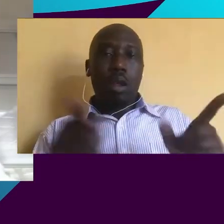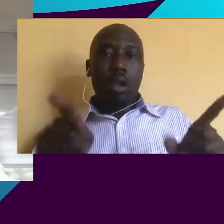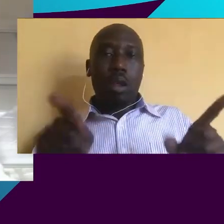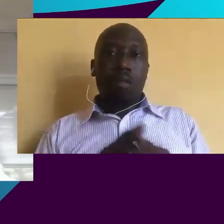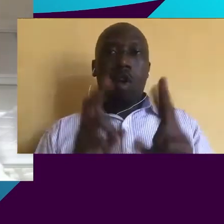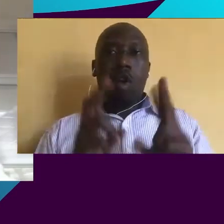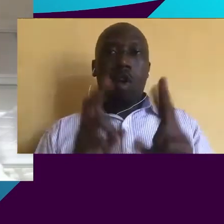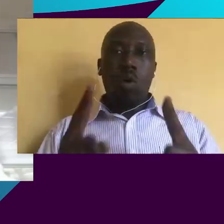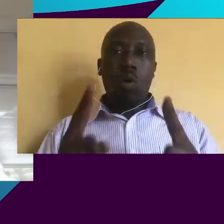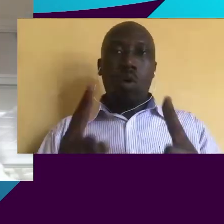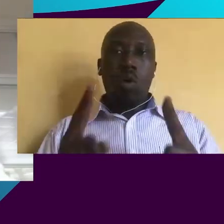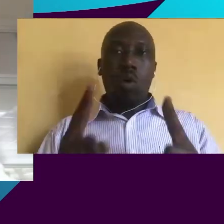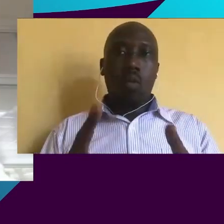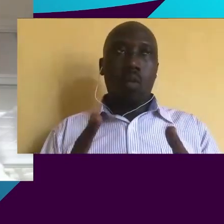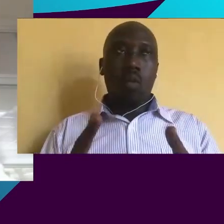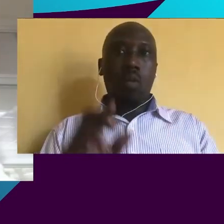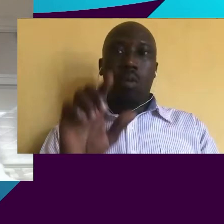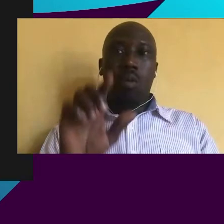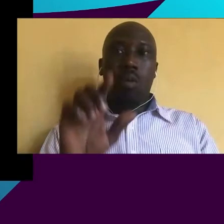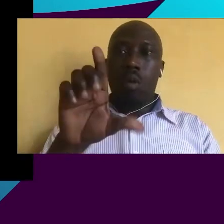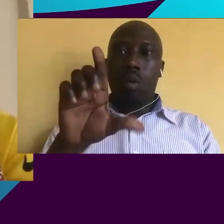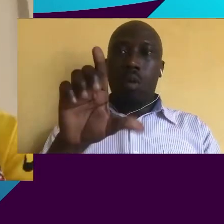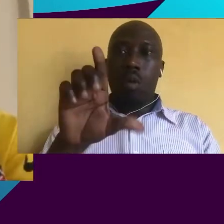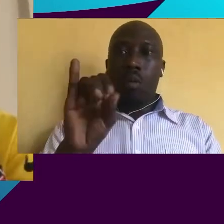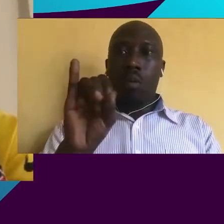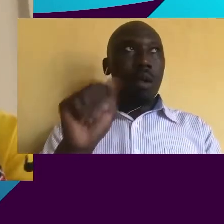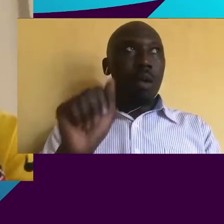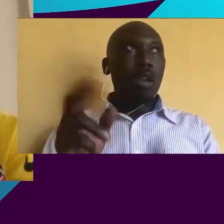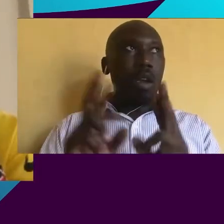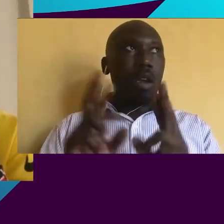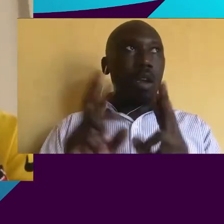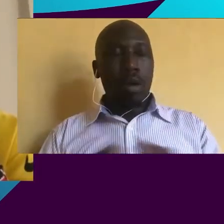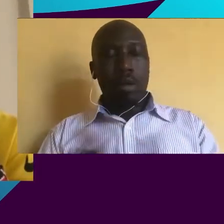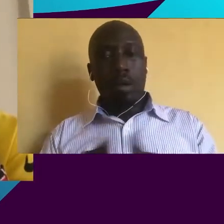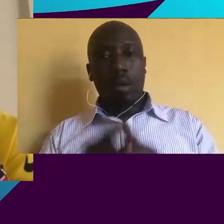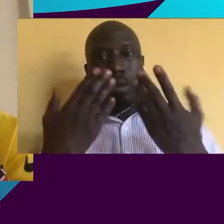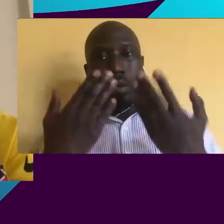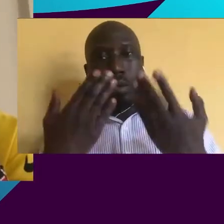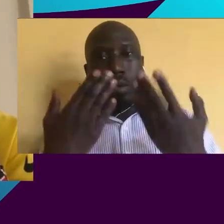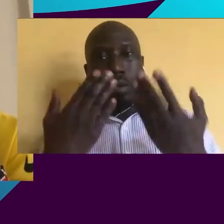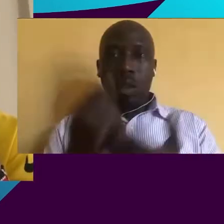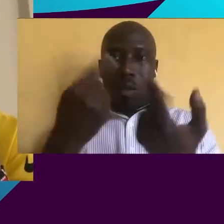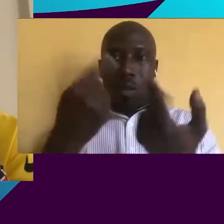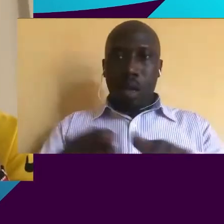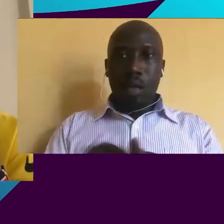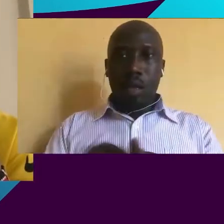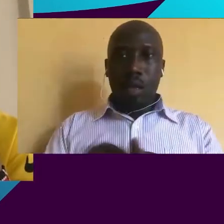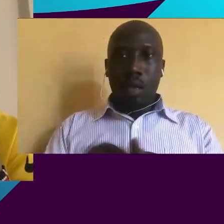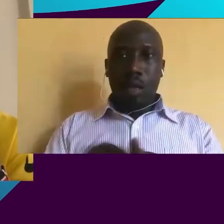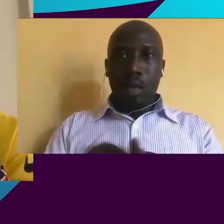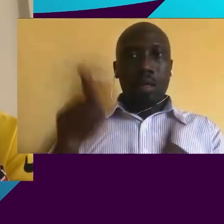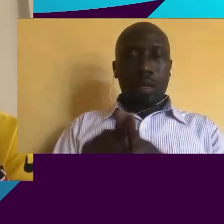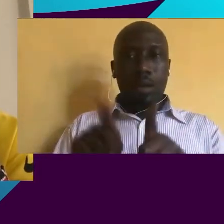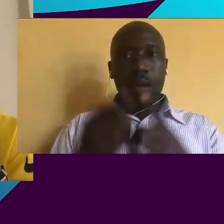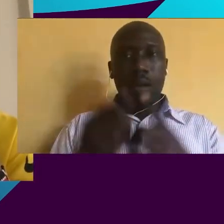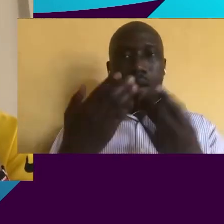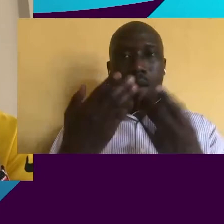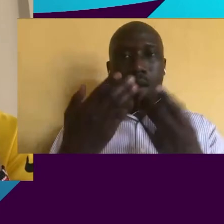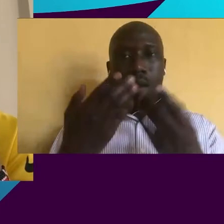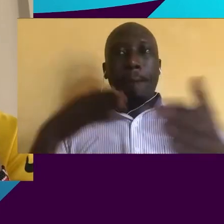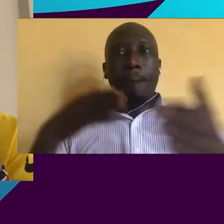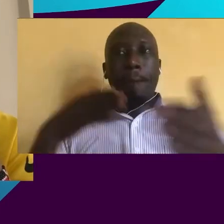I hope Lydia, you're ready, and you're going to help us understand the barriers of